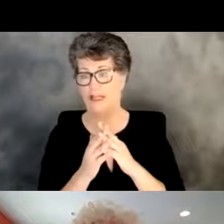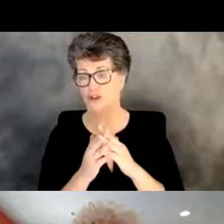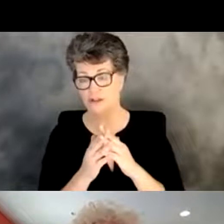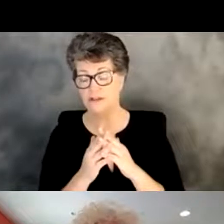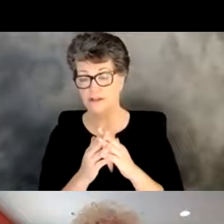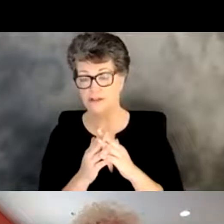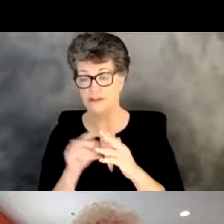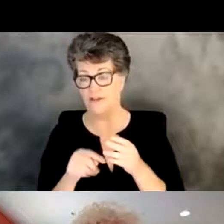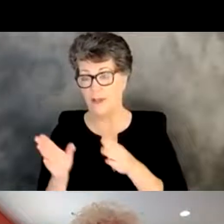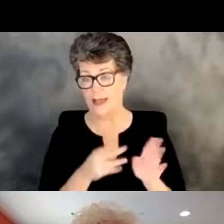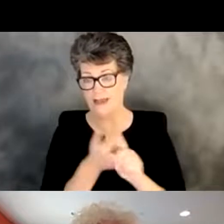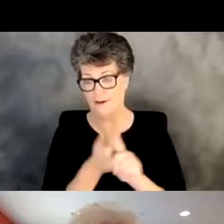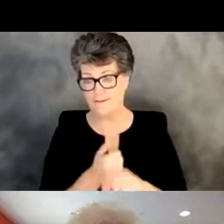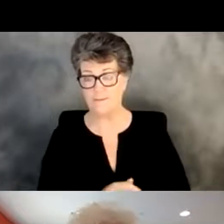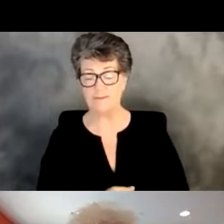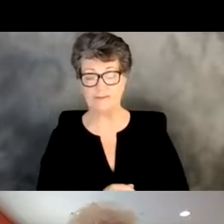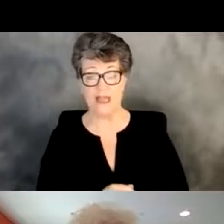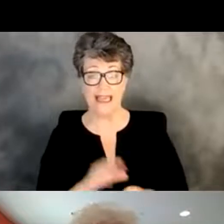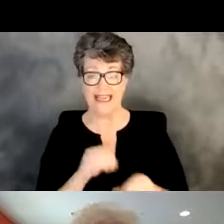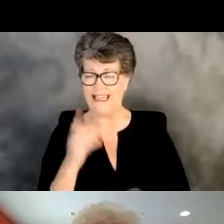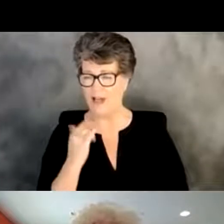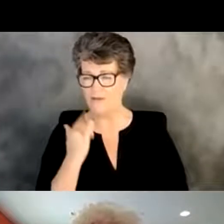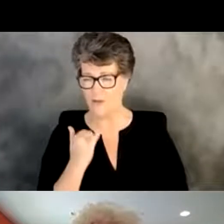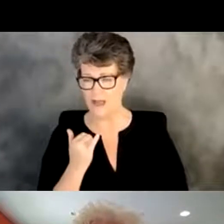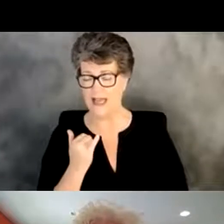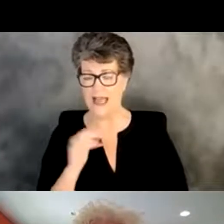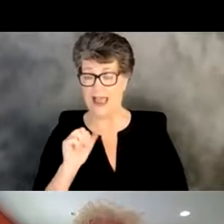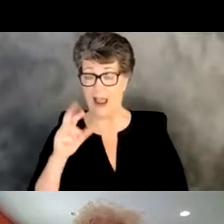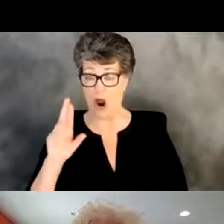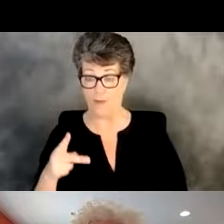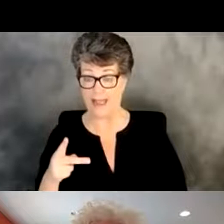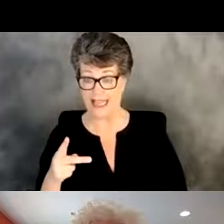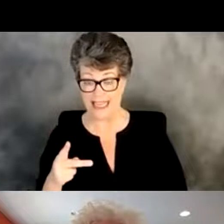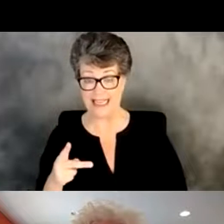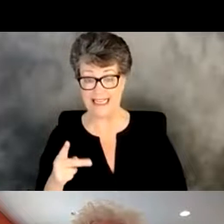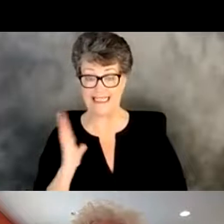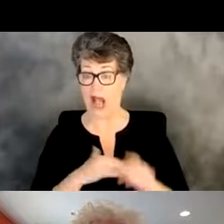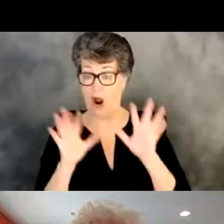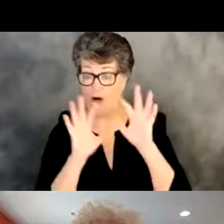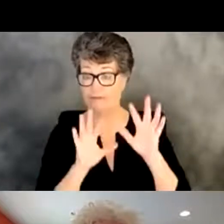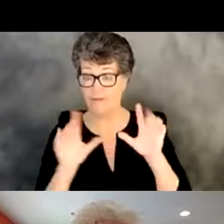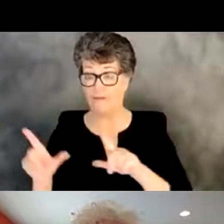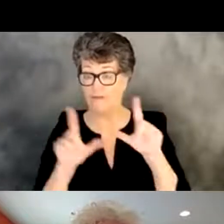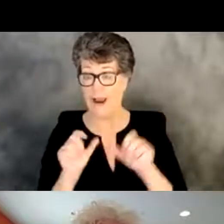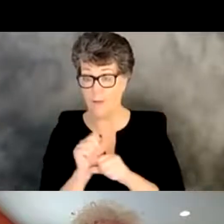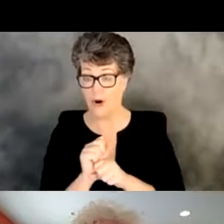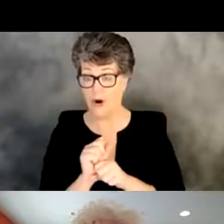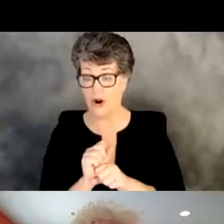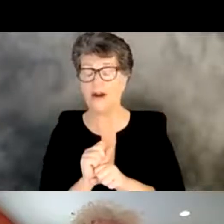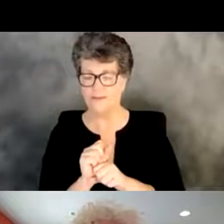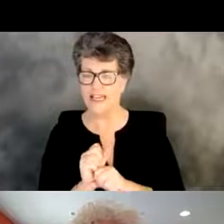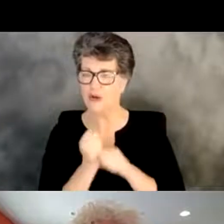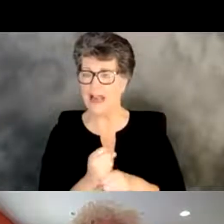of the plan. In California, AARP's overarching frame for all of our work is creating